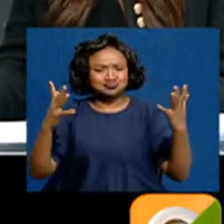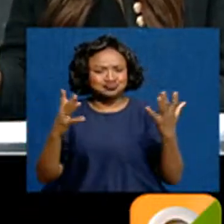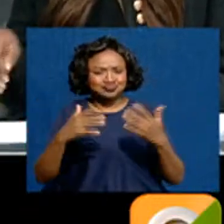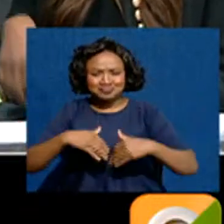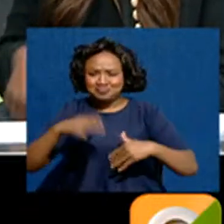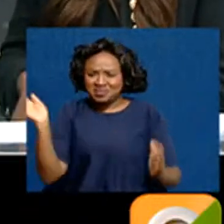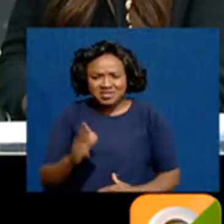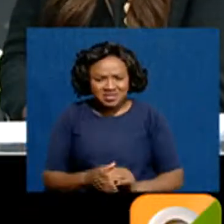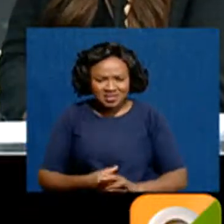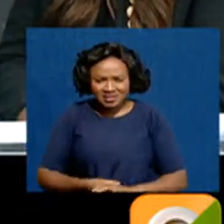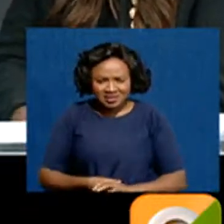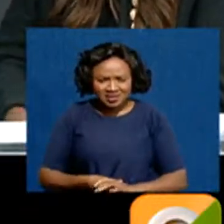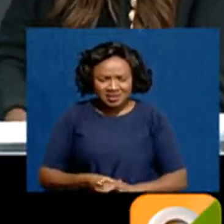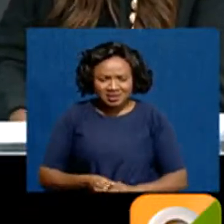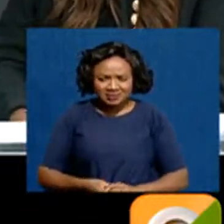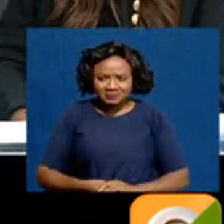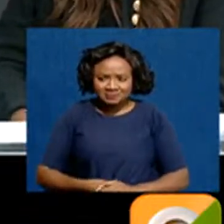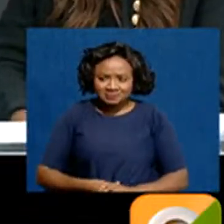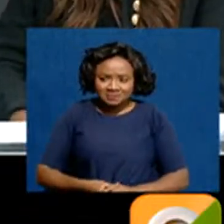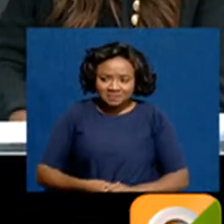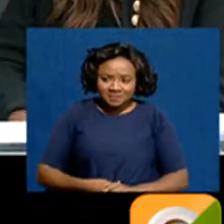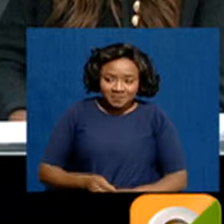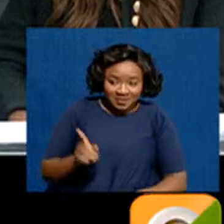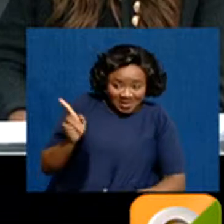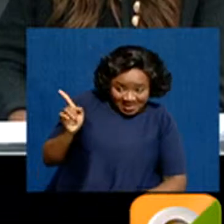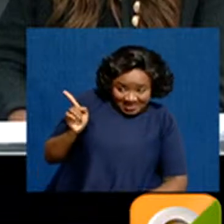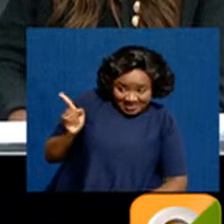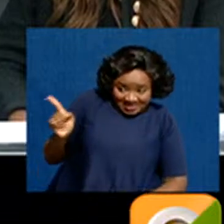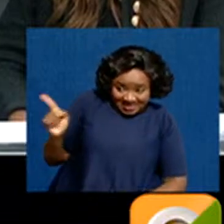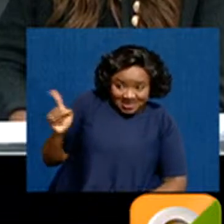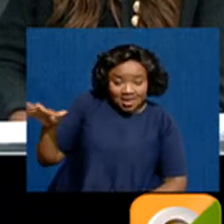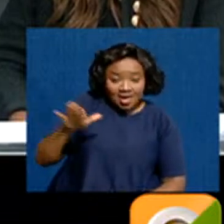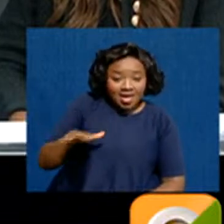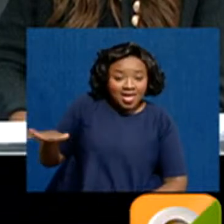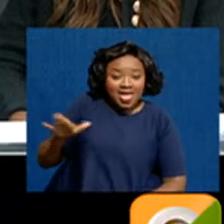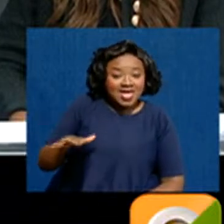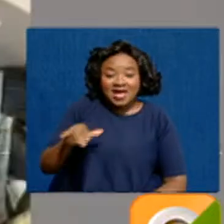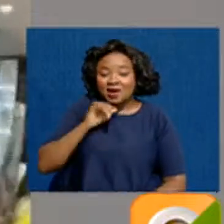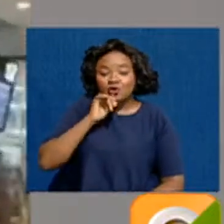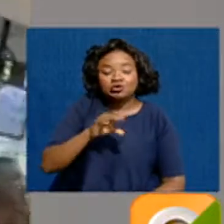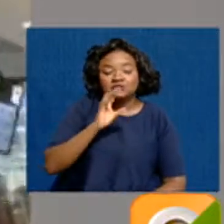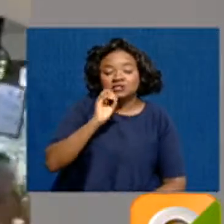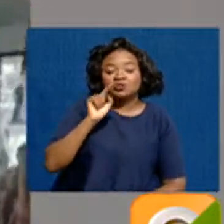is that section of the airport is not